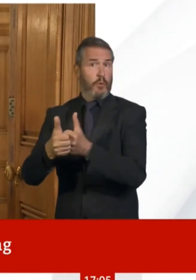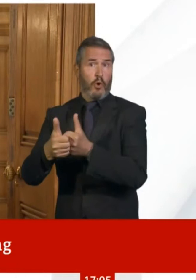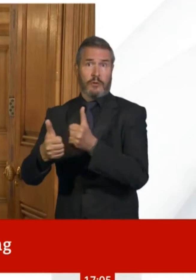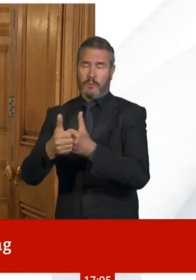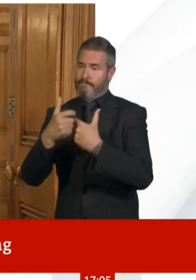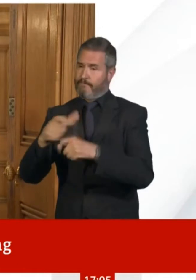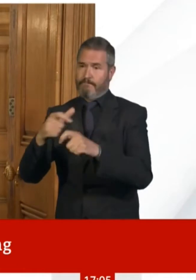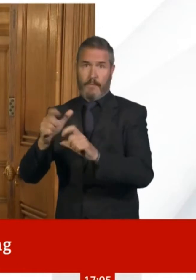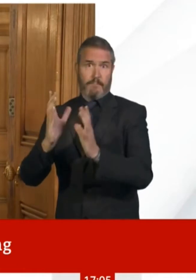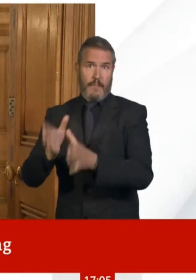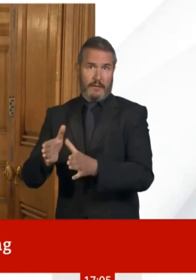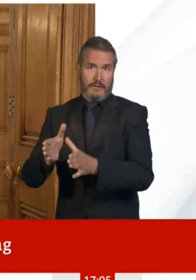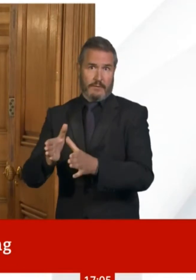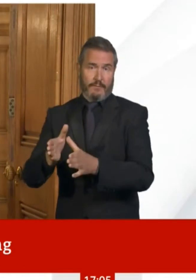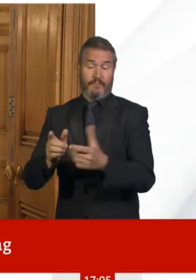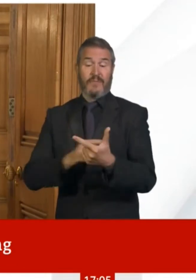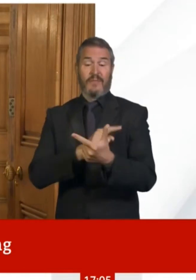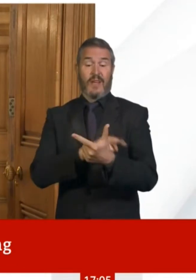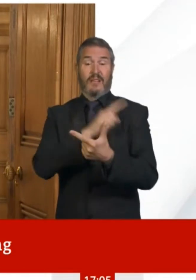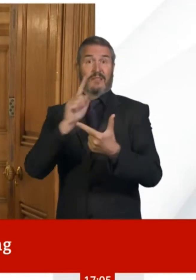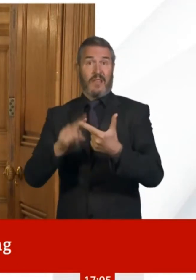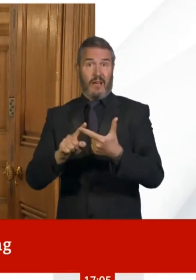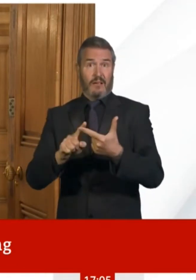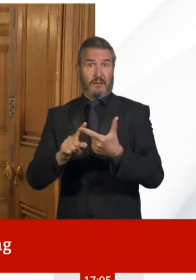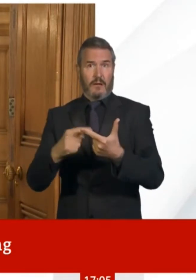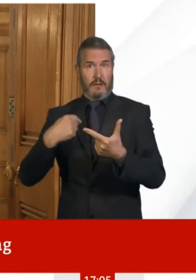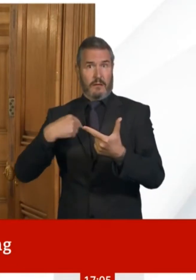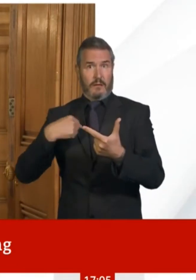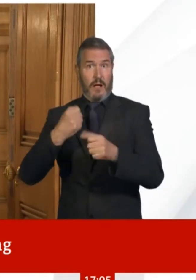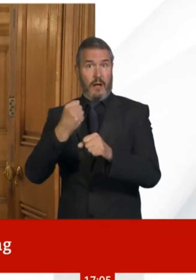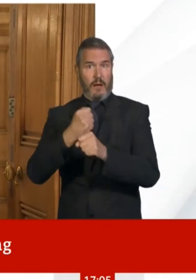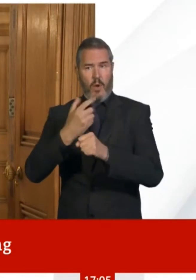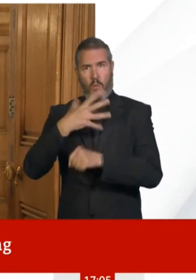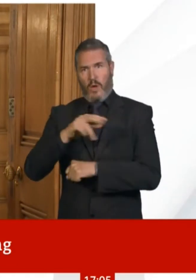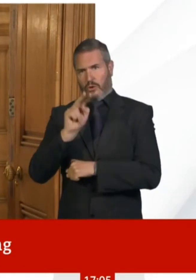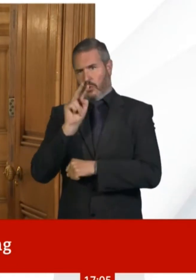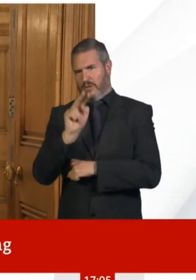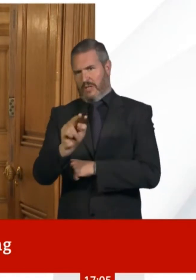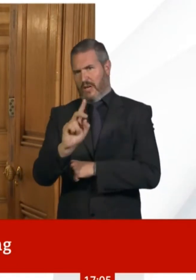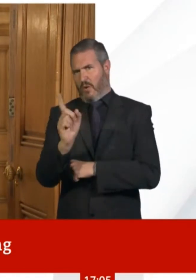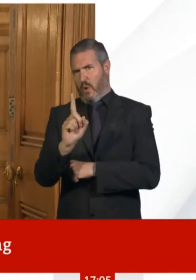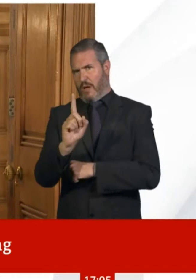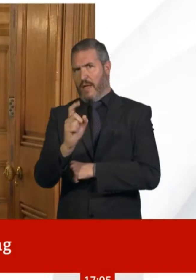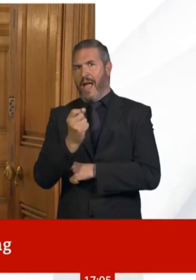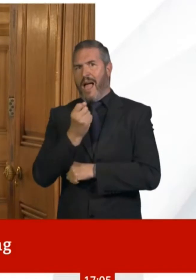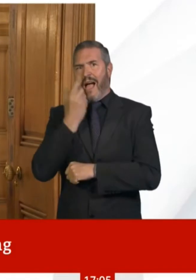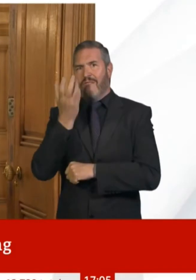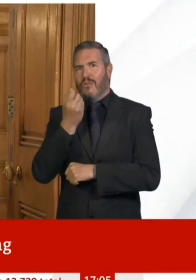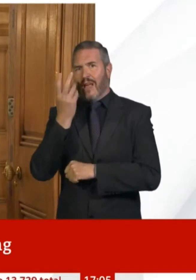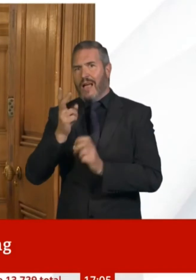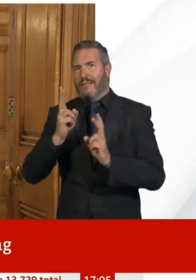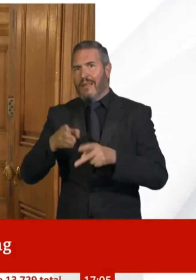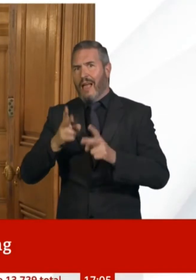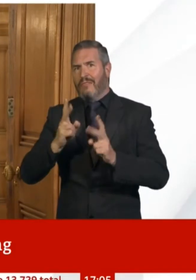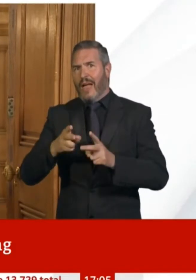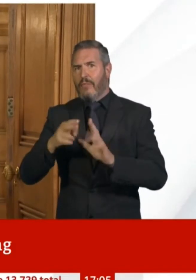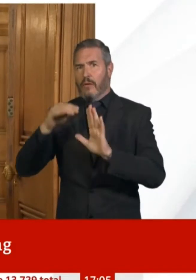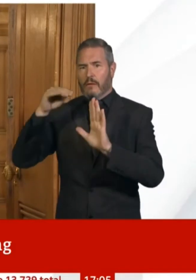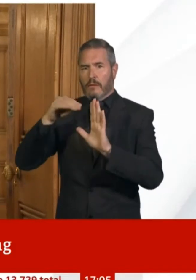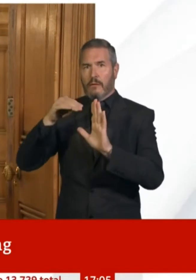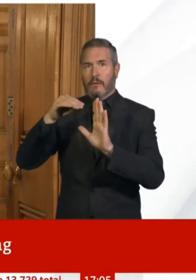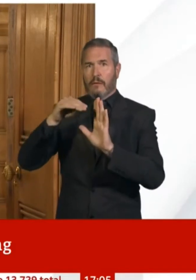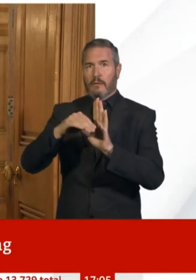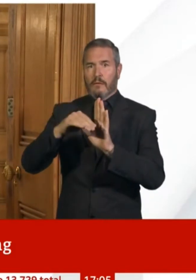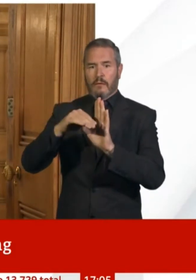can. Second, we need to see a sustained and consistent fall in the daily death rates from coronavirus, so we're